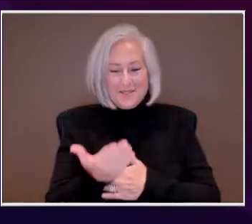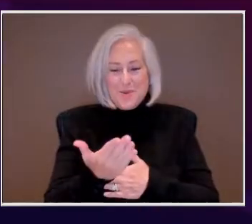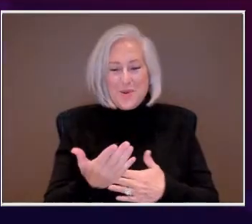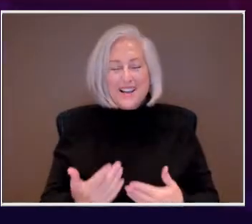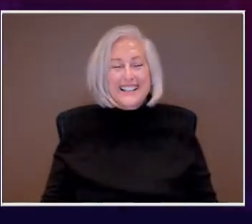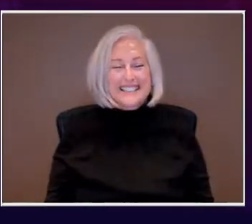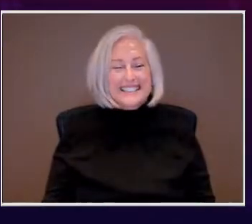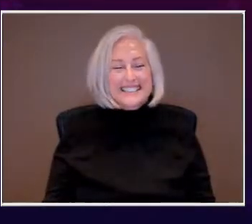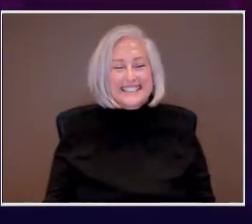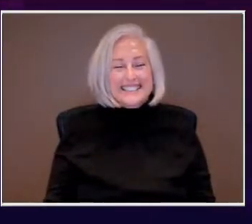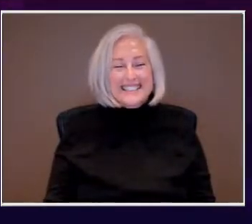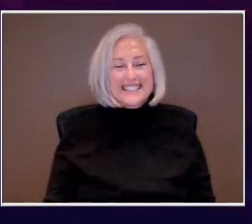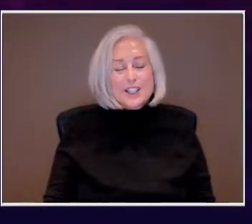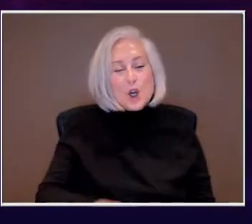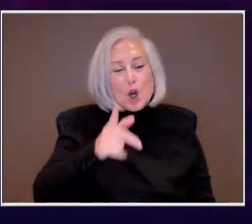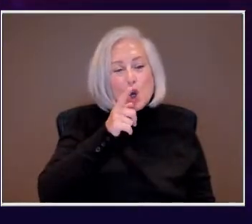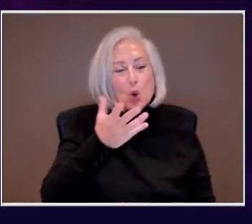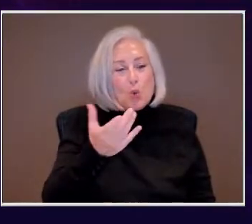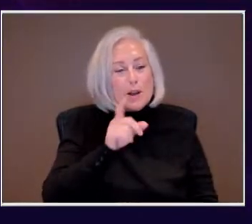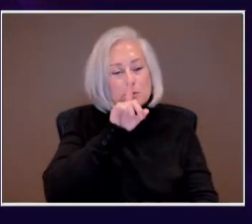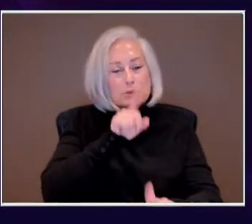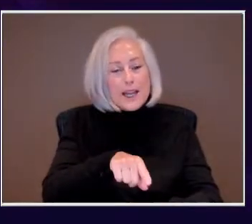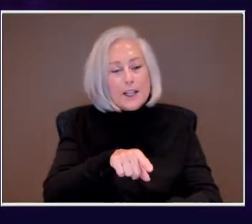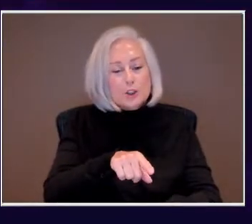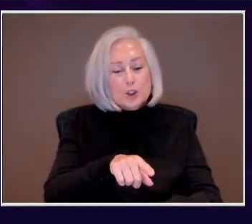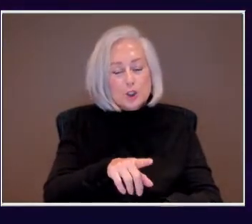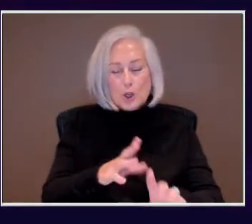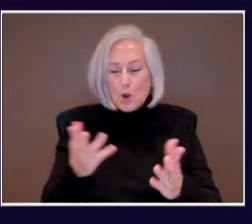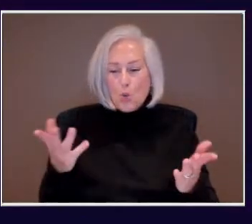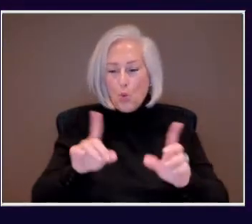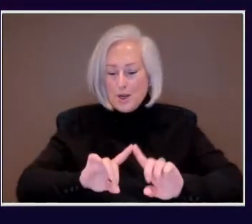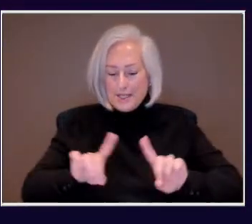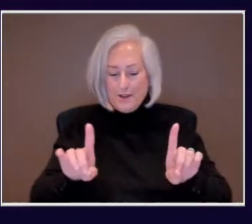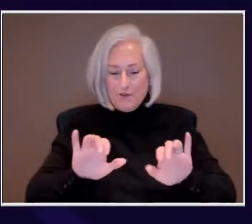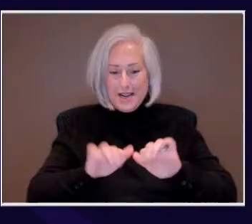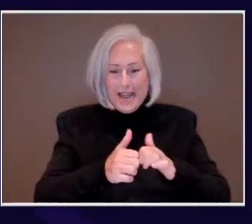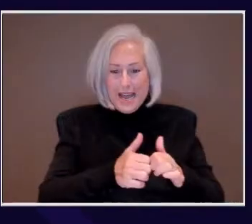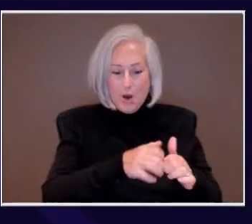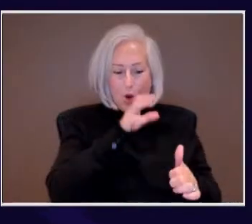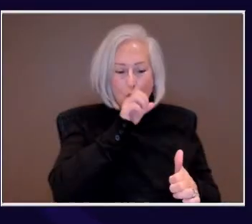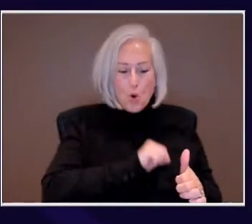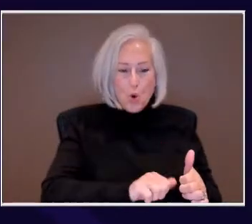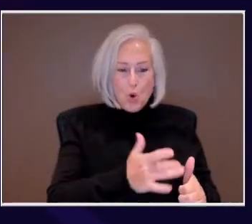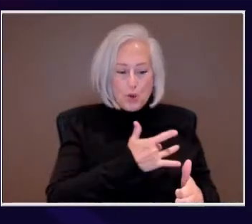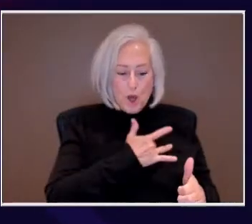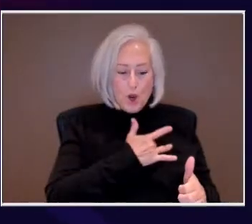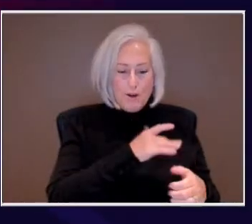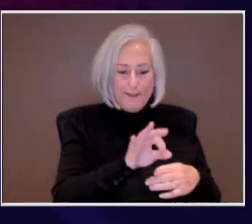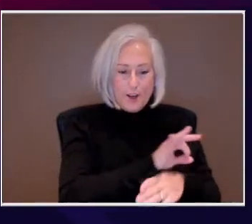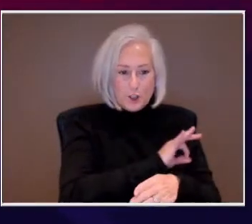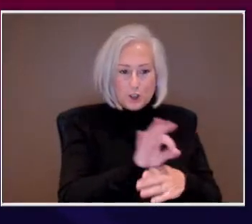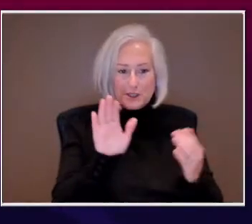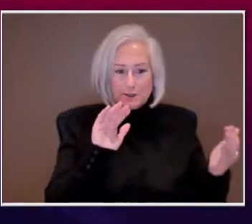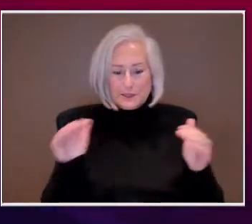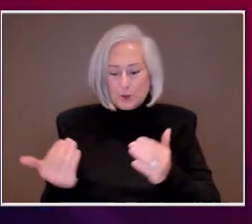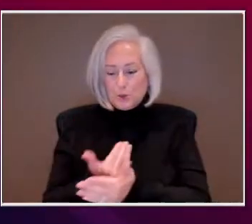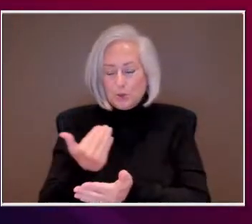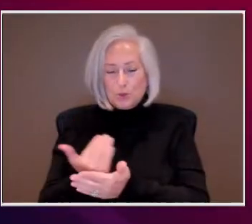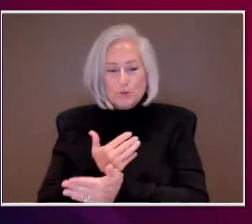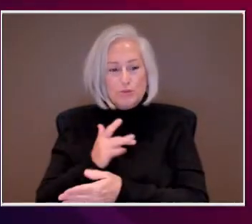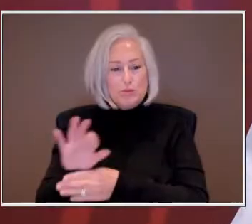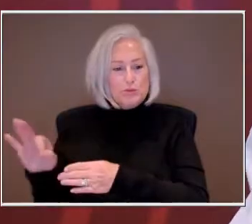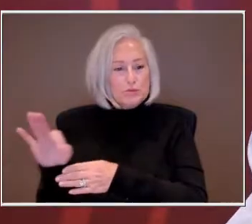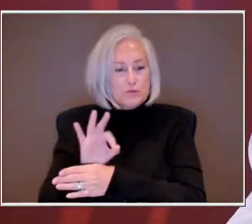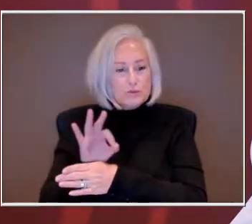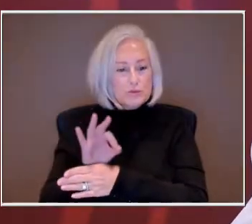So who wants to take that question about the differences between how the new heart works versus his old heart? I mean, it